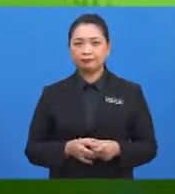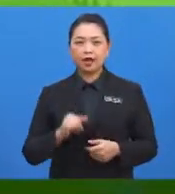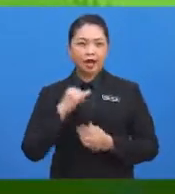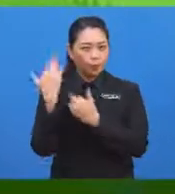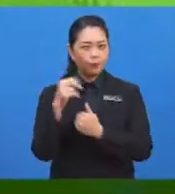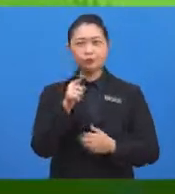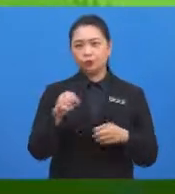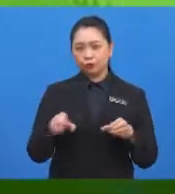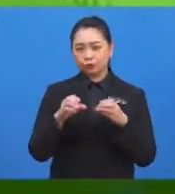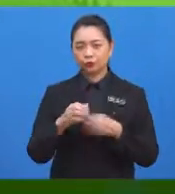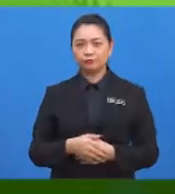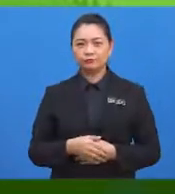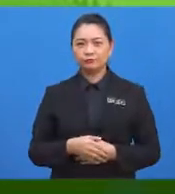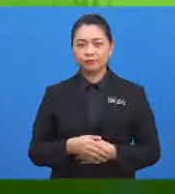you do.